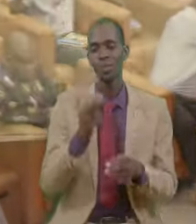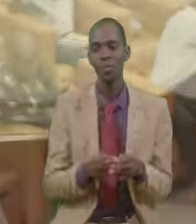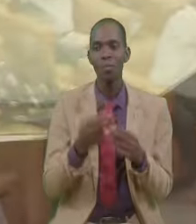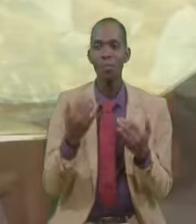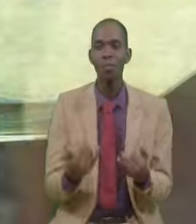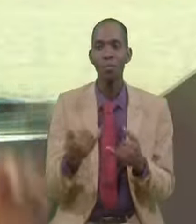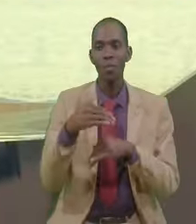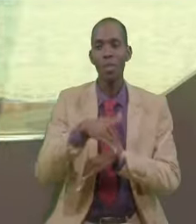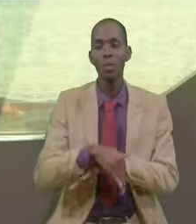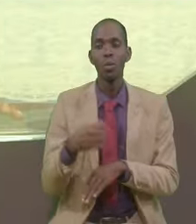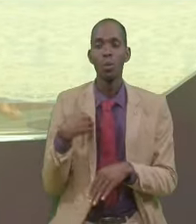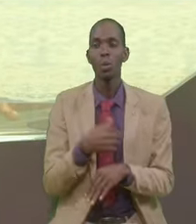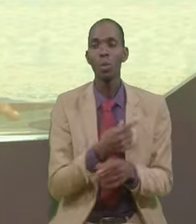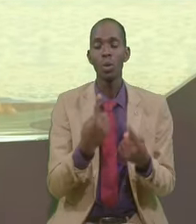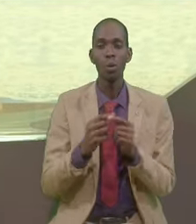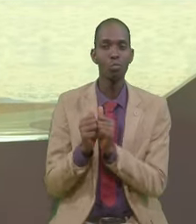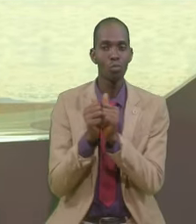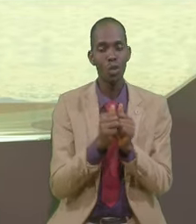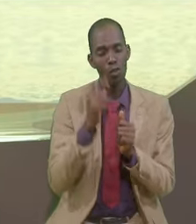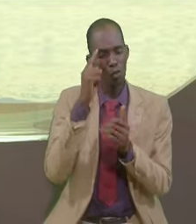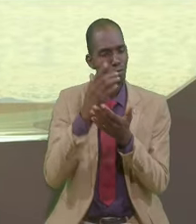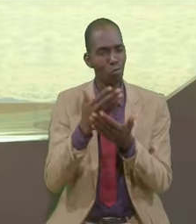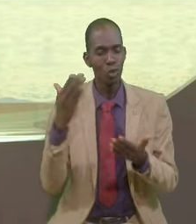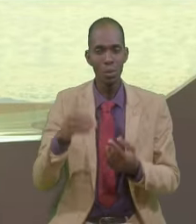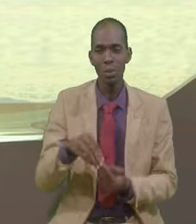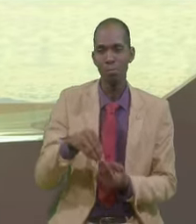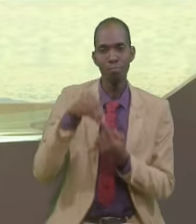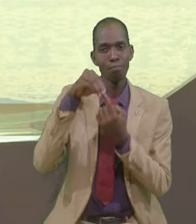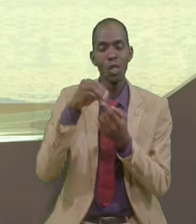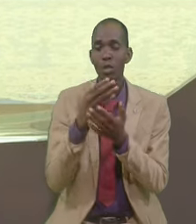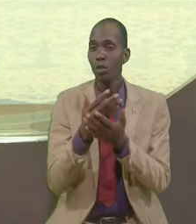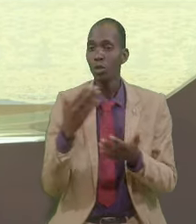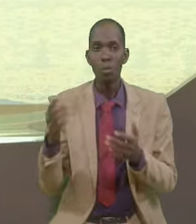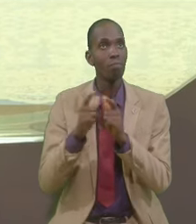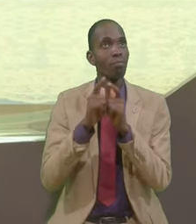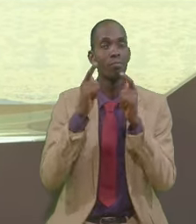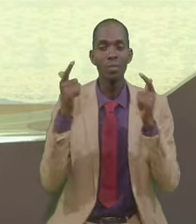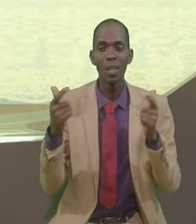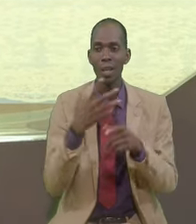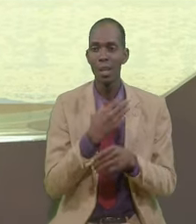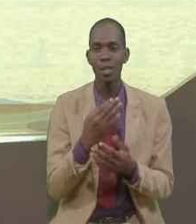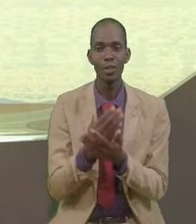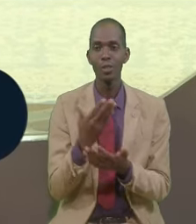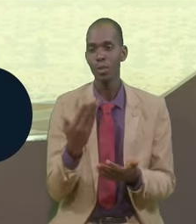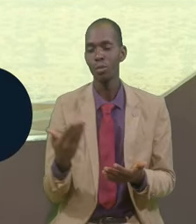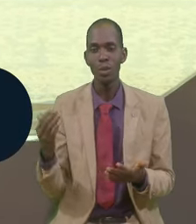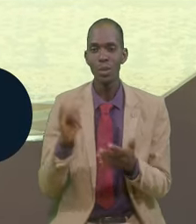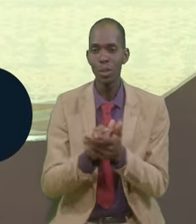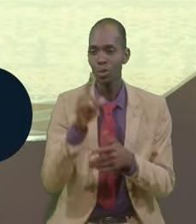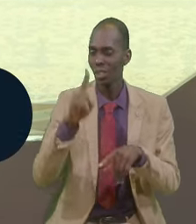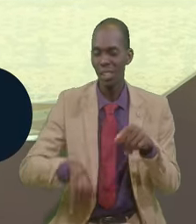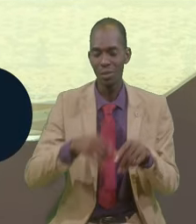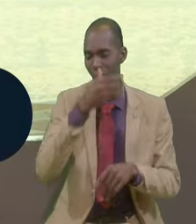Tonight, we come together for something special, something spectacular. And something